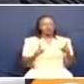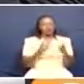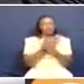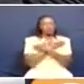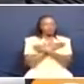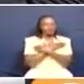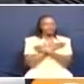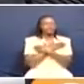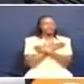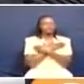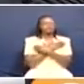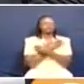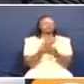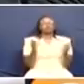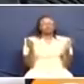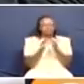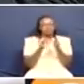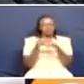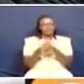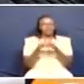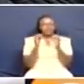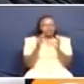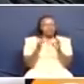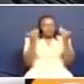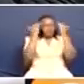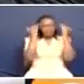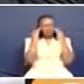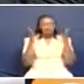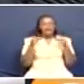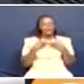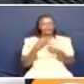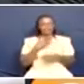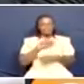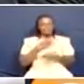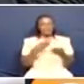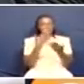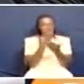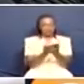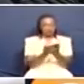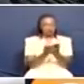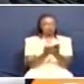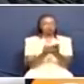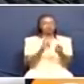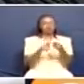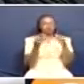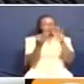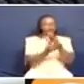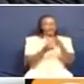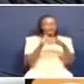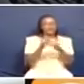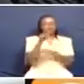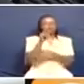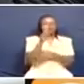brief in the event the court was to admit my application to be filed within 24